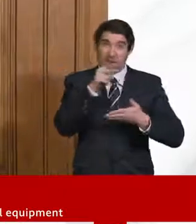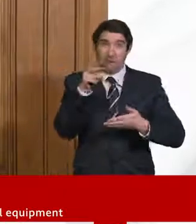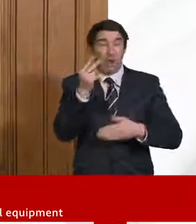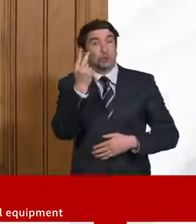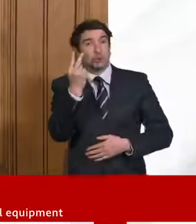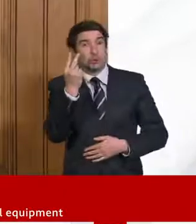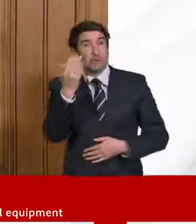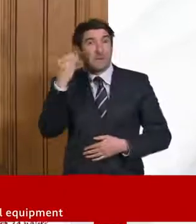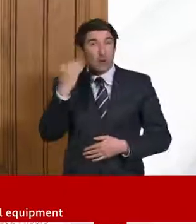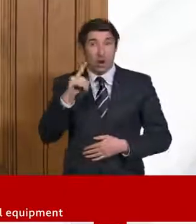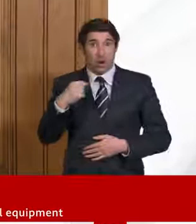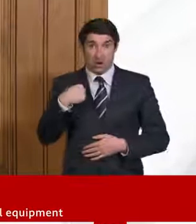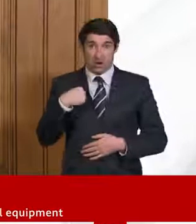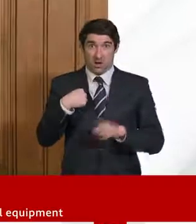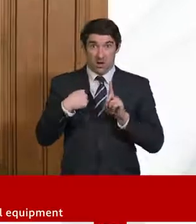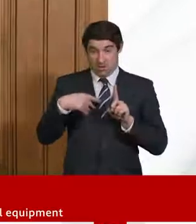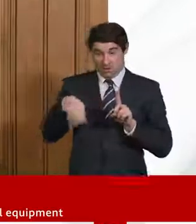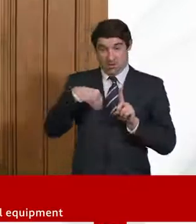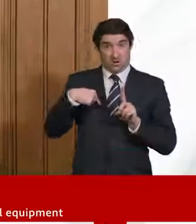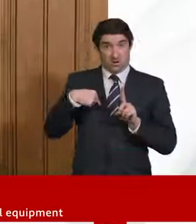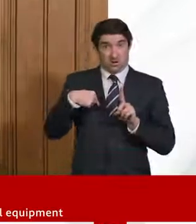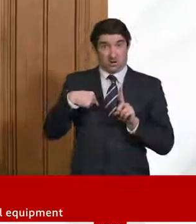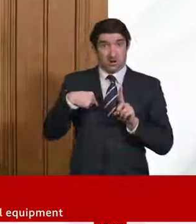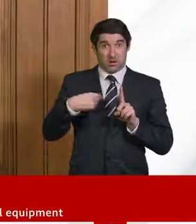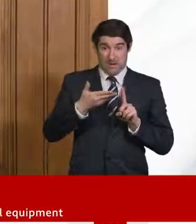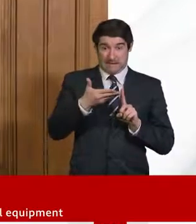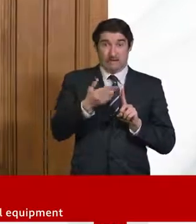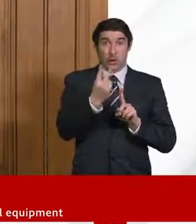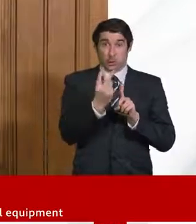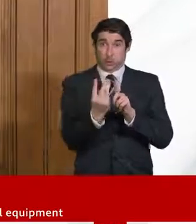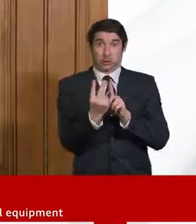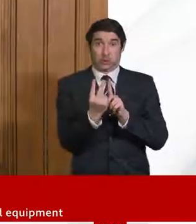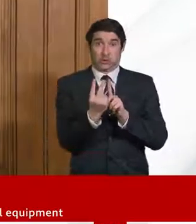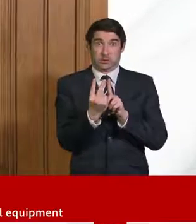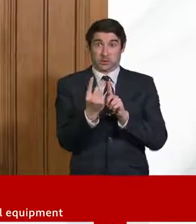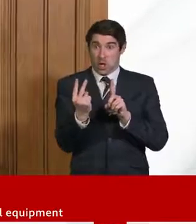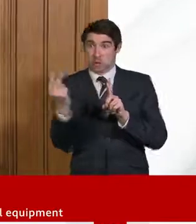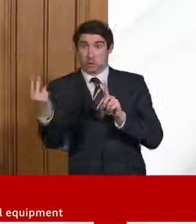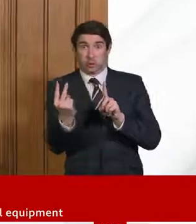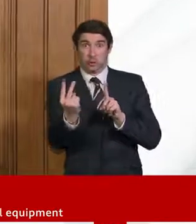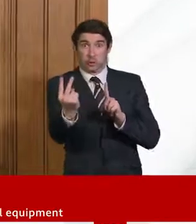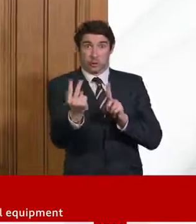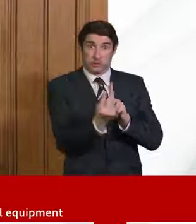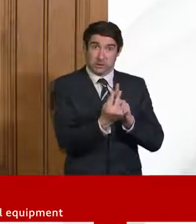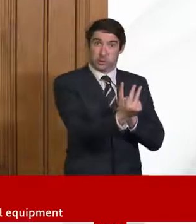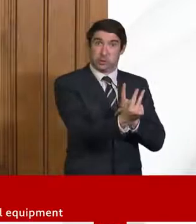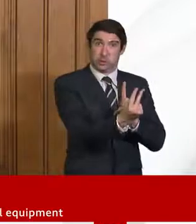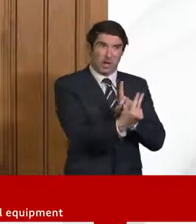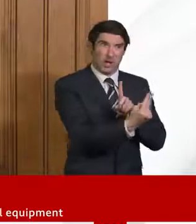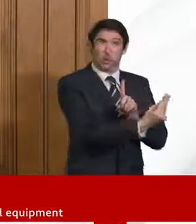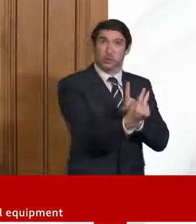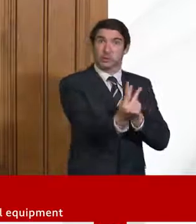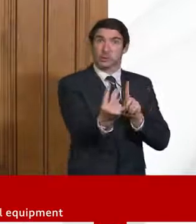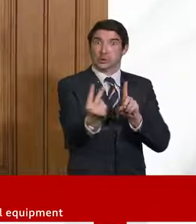then the virus increases at a very fast exponential rate. If we avoid contact with each other, and